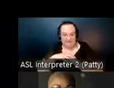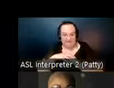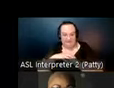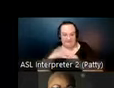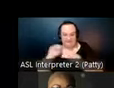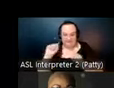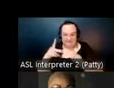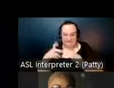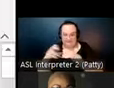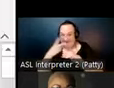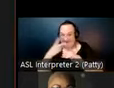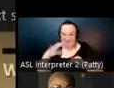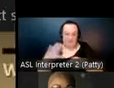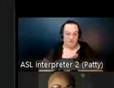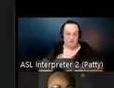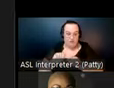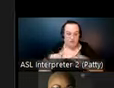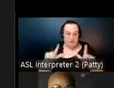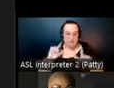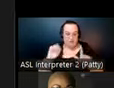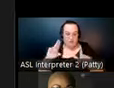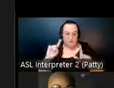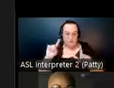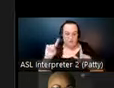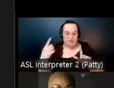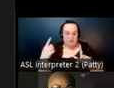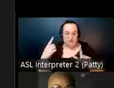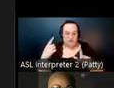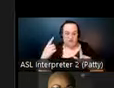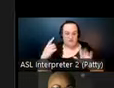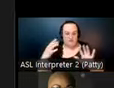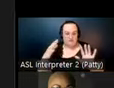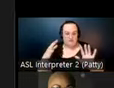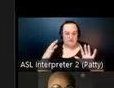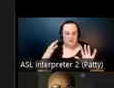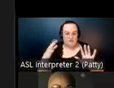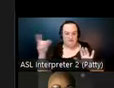Can you see the whole screen or just the...